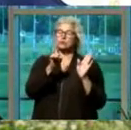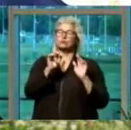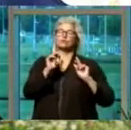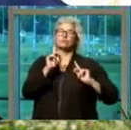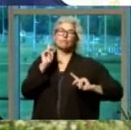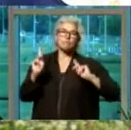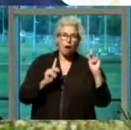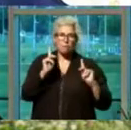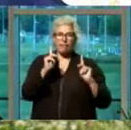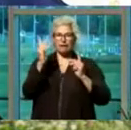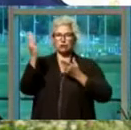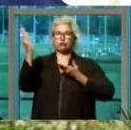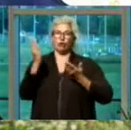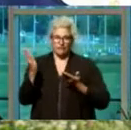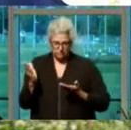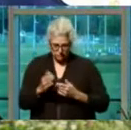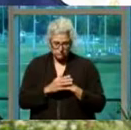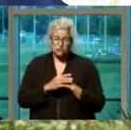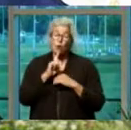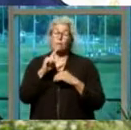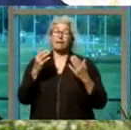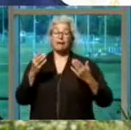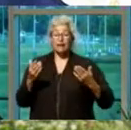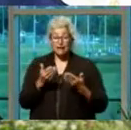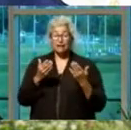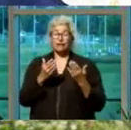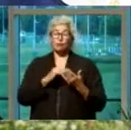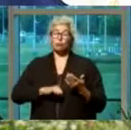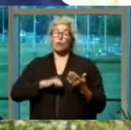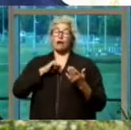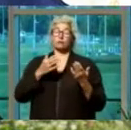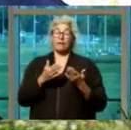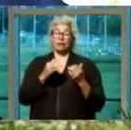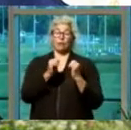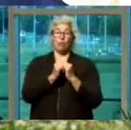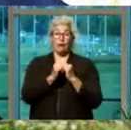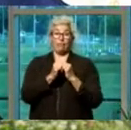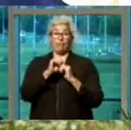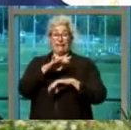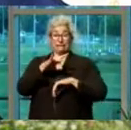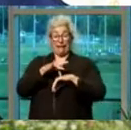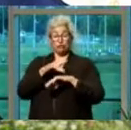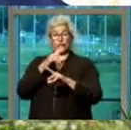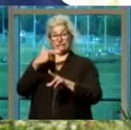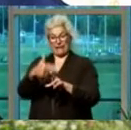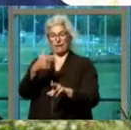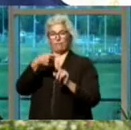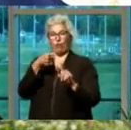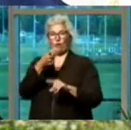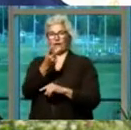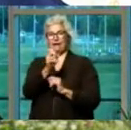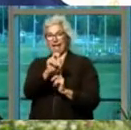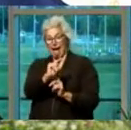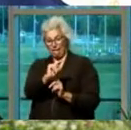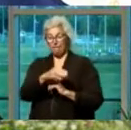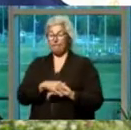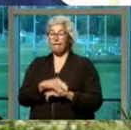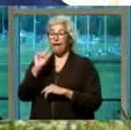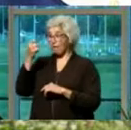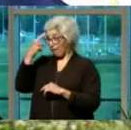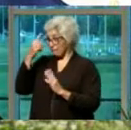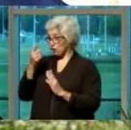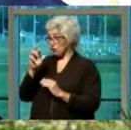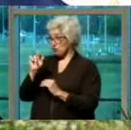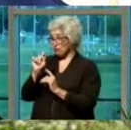I'm glad to be here in a center named after Ken. And it's good to see Governor Ritter here as